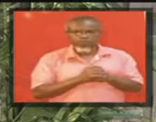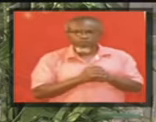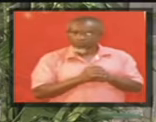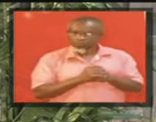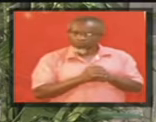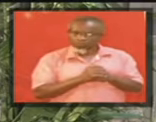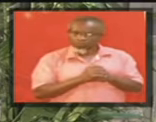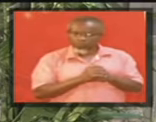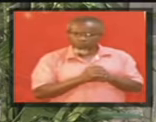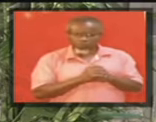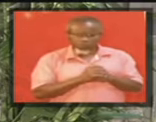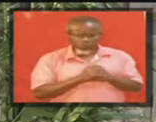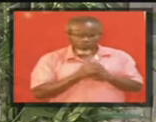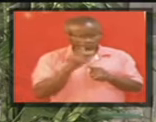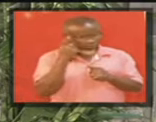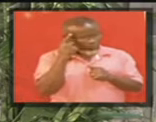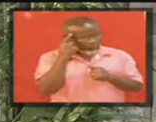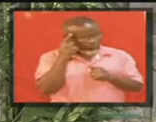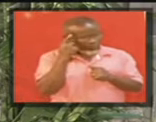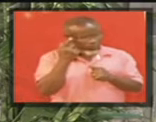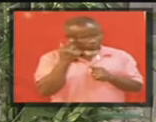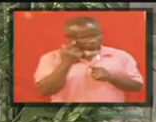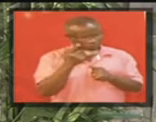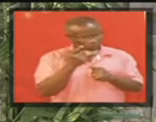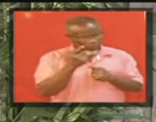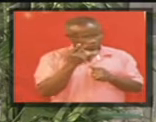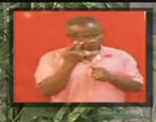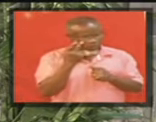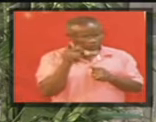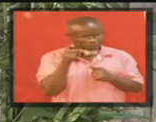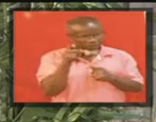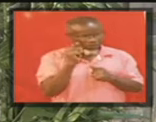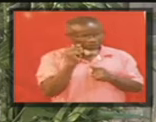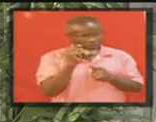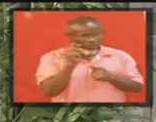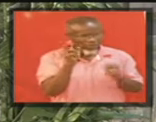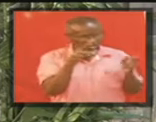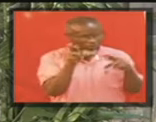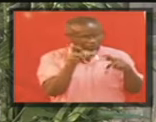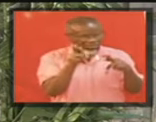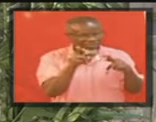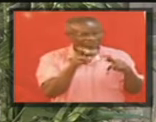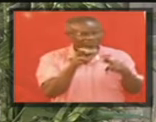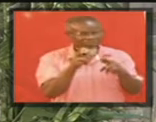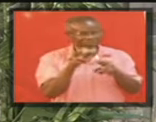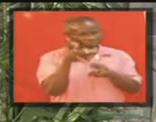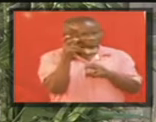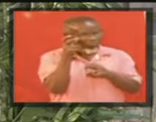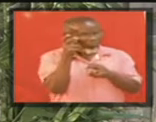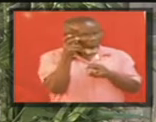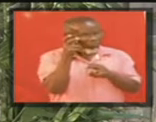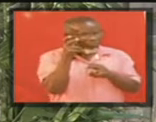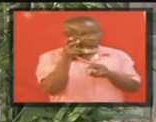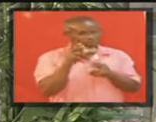And so I'm wondering if I see Shane Superville. Mr. Superville, are you ready? Are you hearing us?